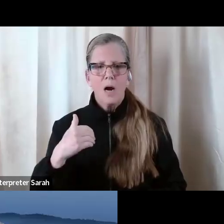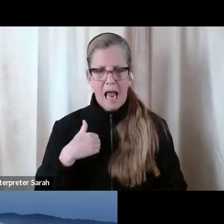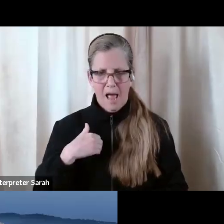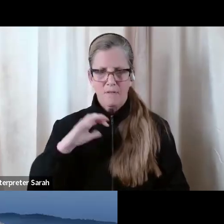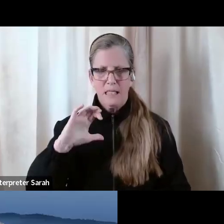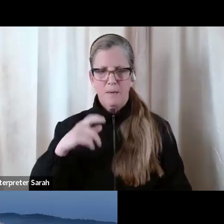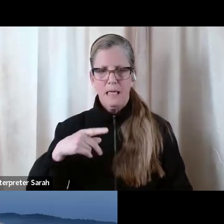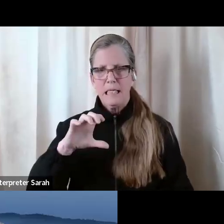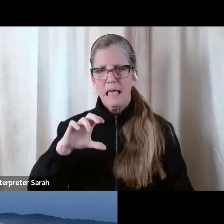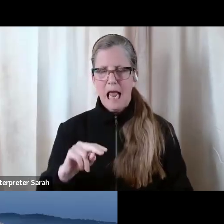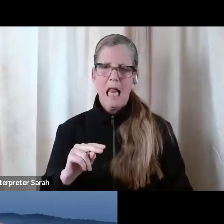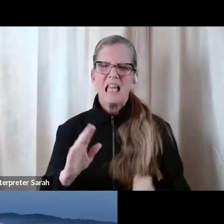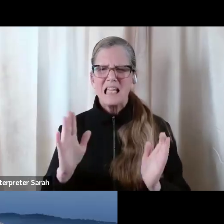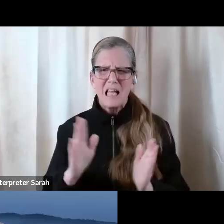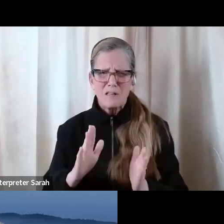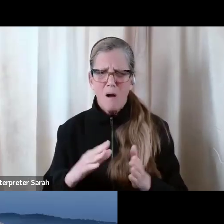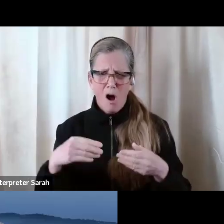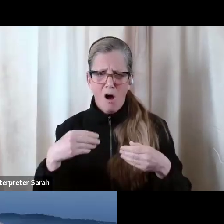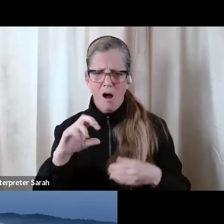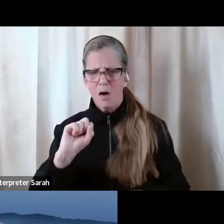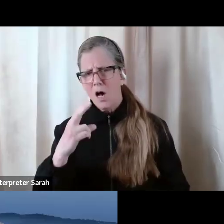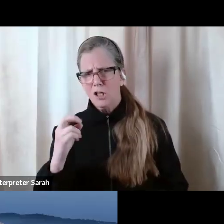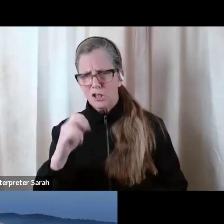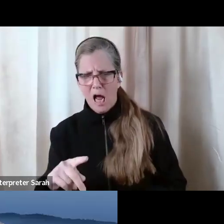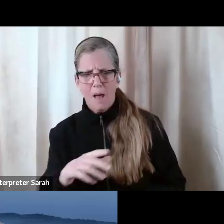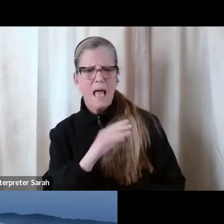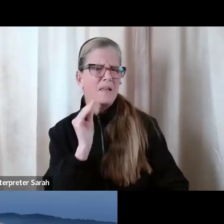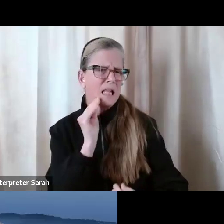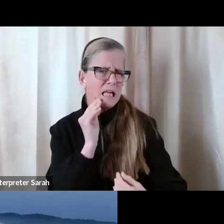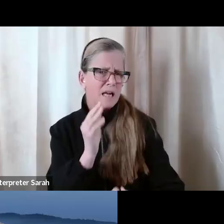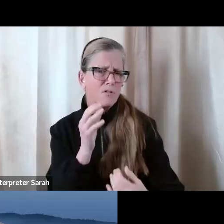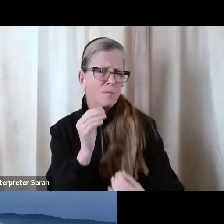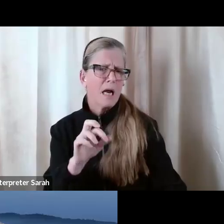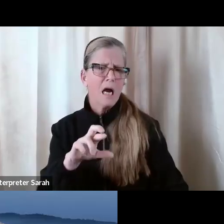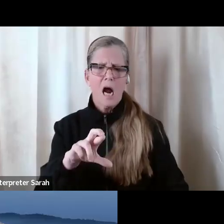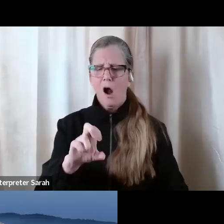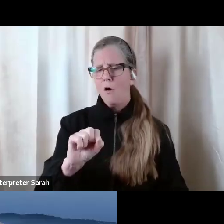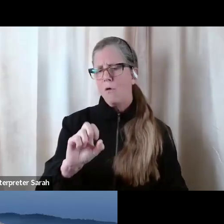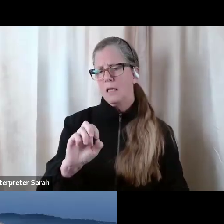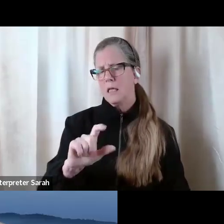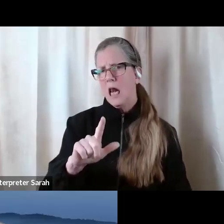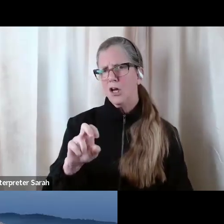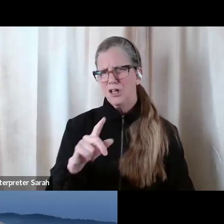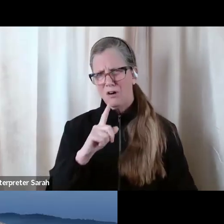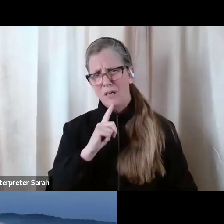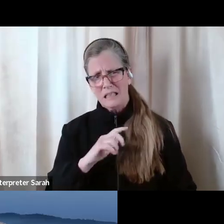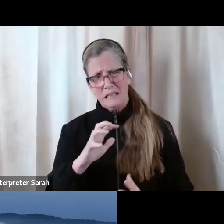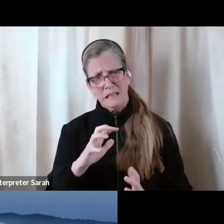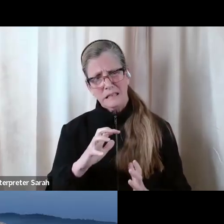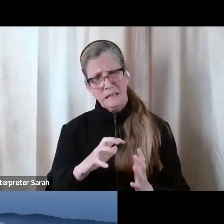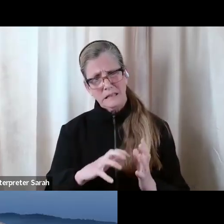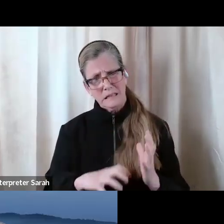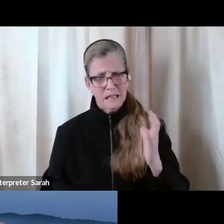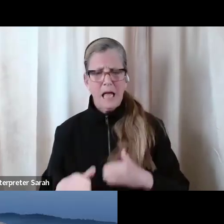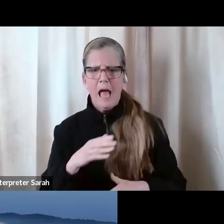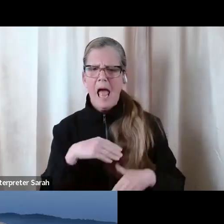in the resolution was a little dense, and instructions of submitting an advice letter overwhelm us a little. So I think just a follow-up on